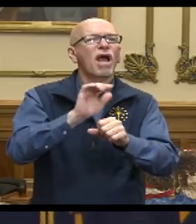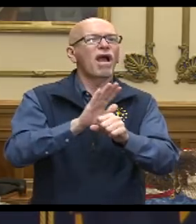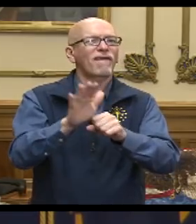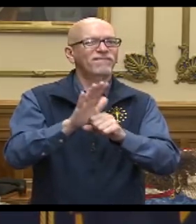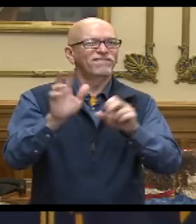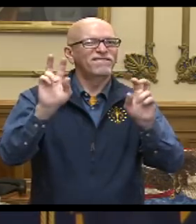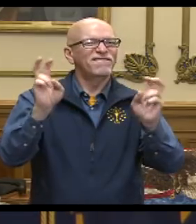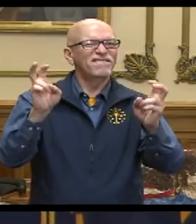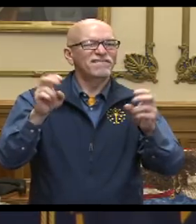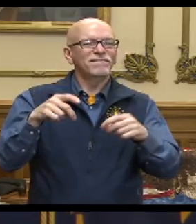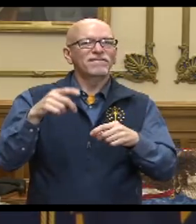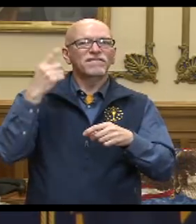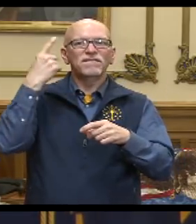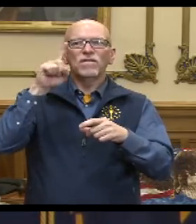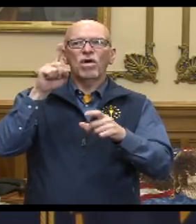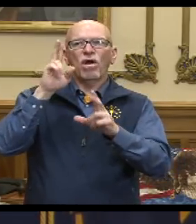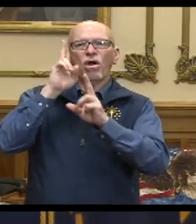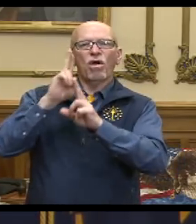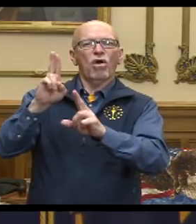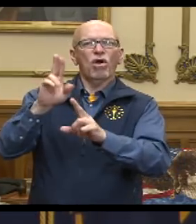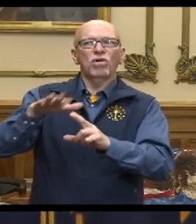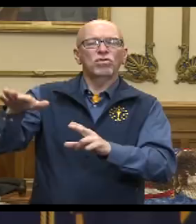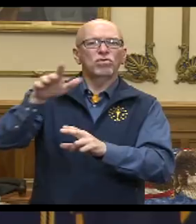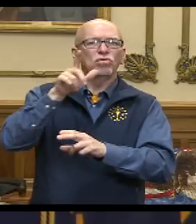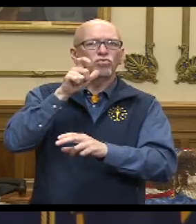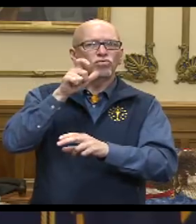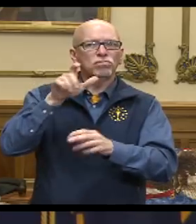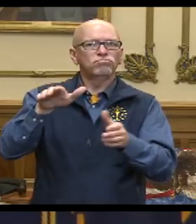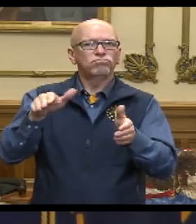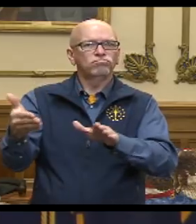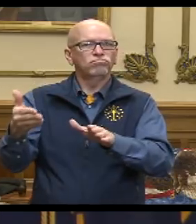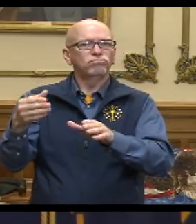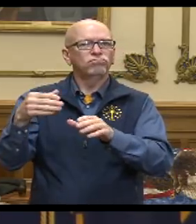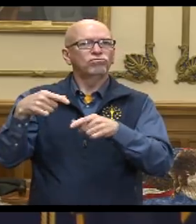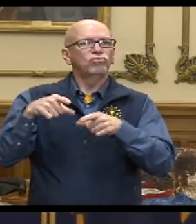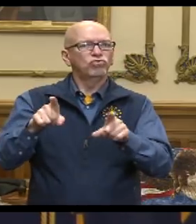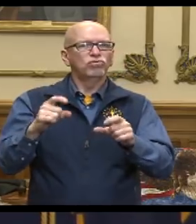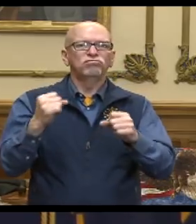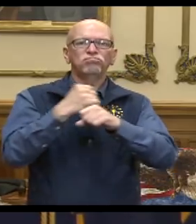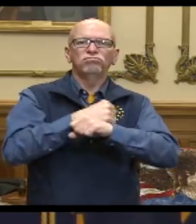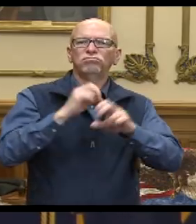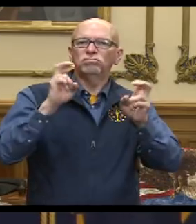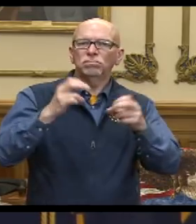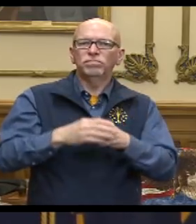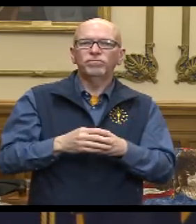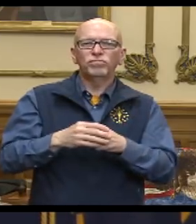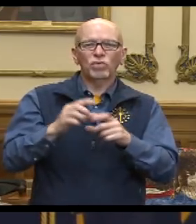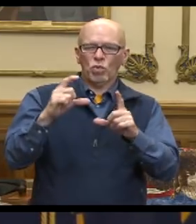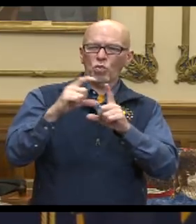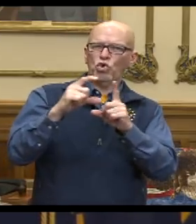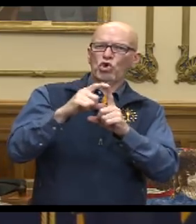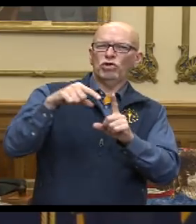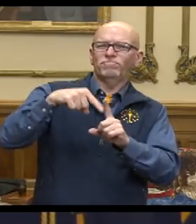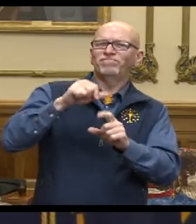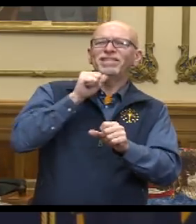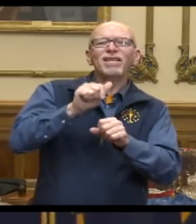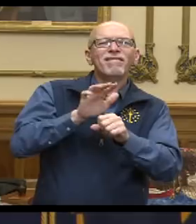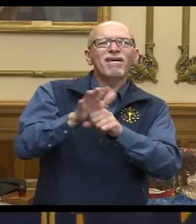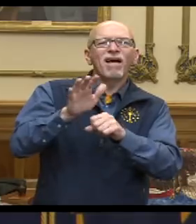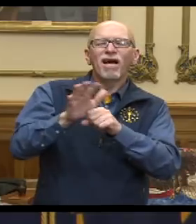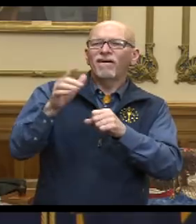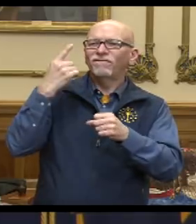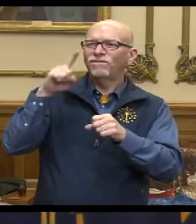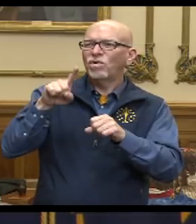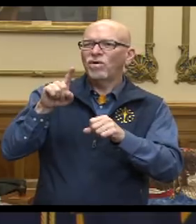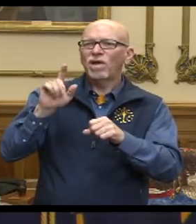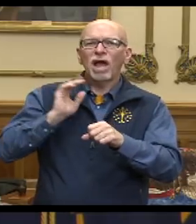the task of honoring the fallen. Words cannot capture the pain and grief so